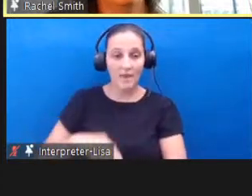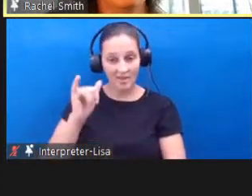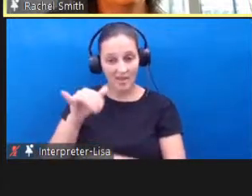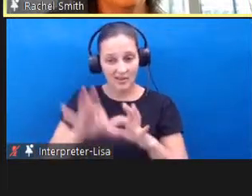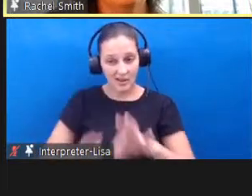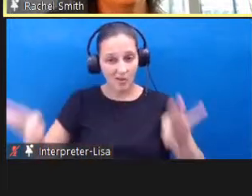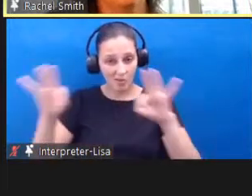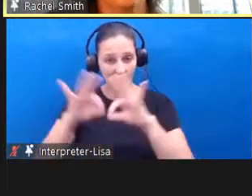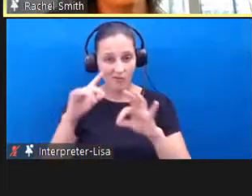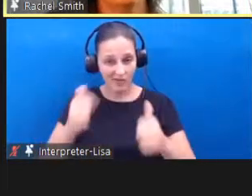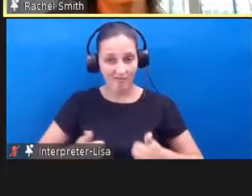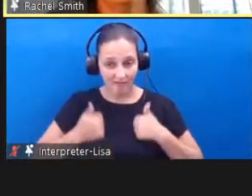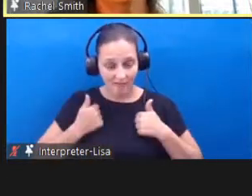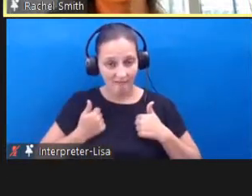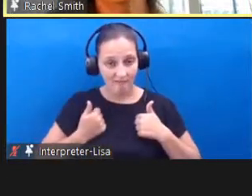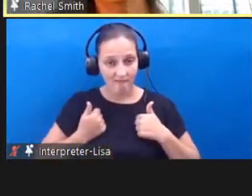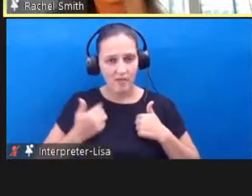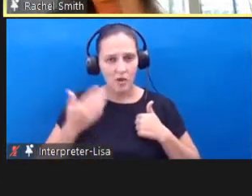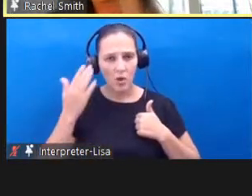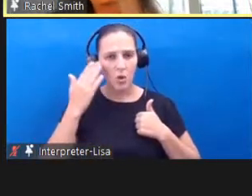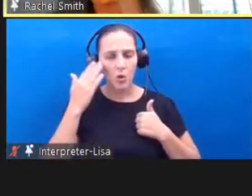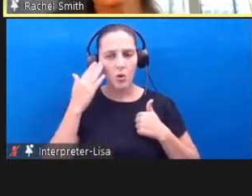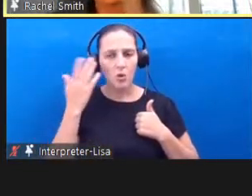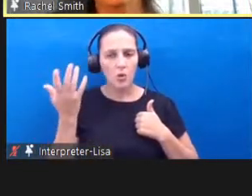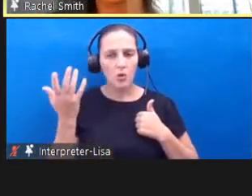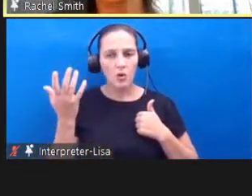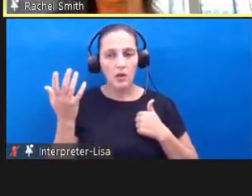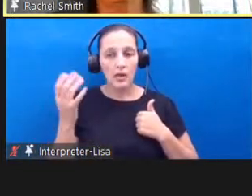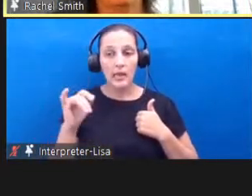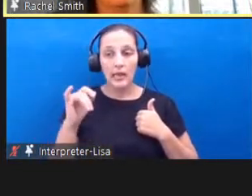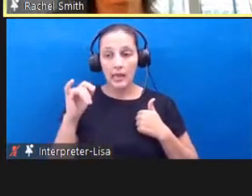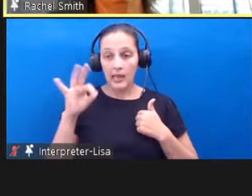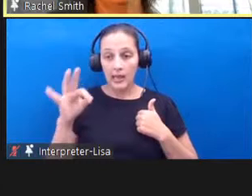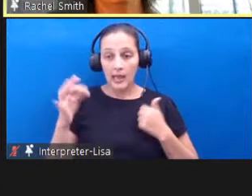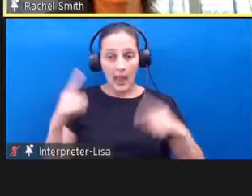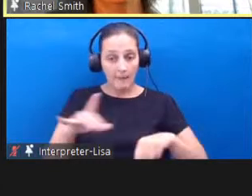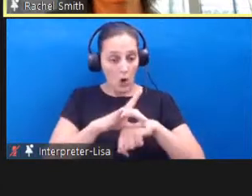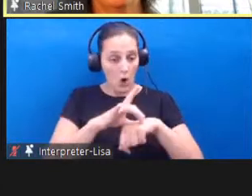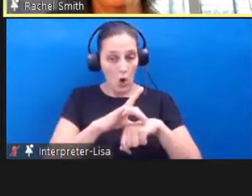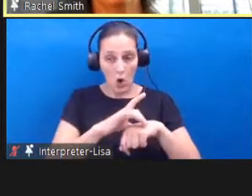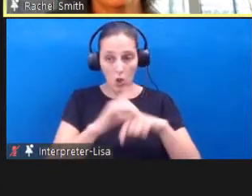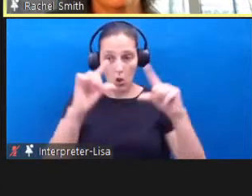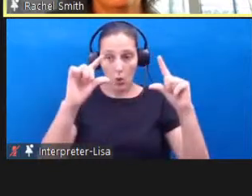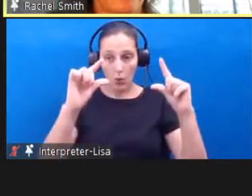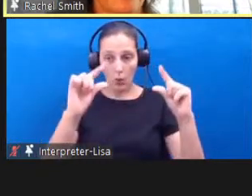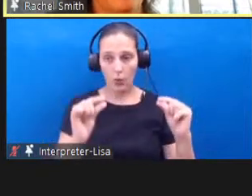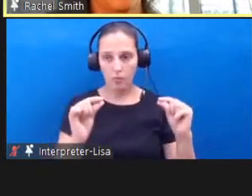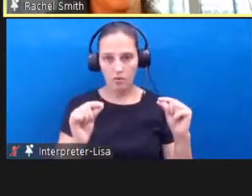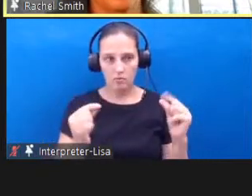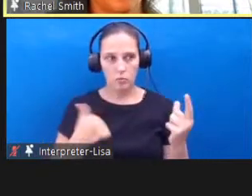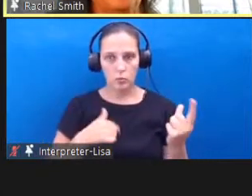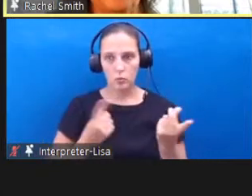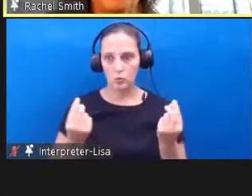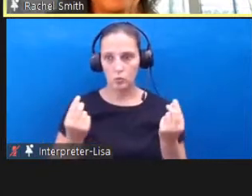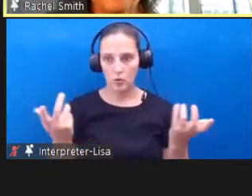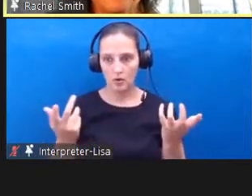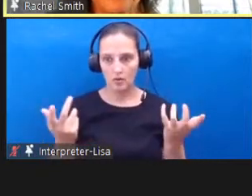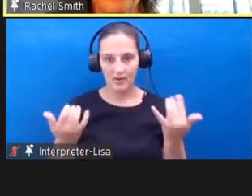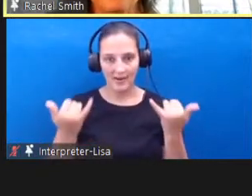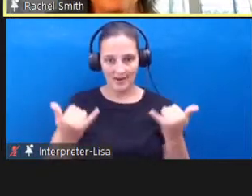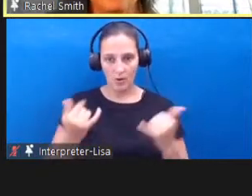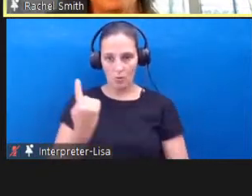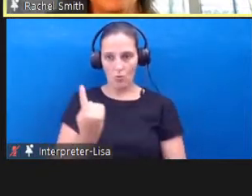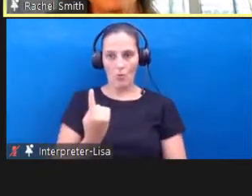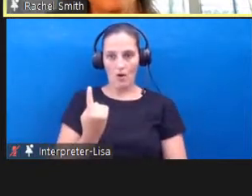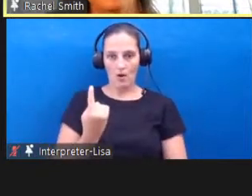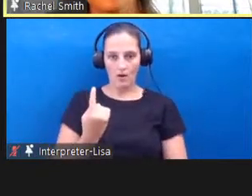we think about that, where are we going to go if we ever have to leave this planet? We are the only planet right now in the habitable zone.